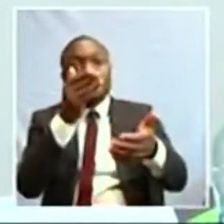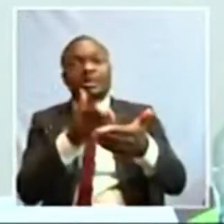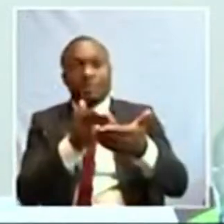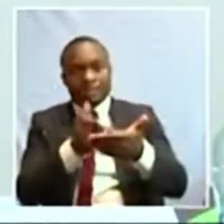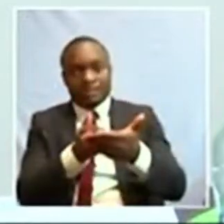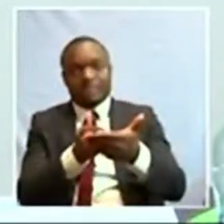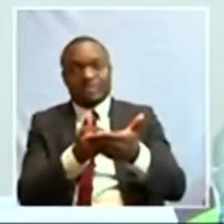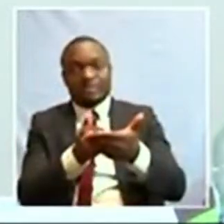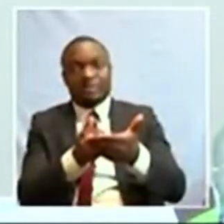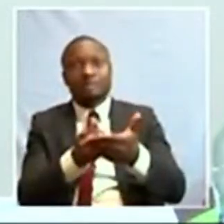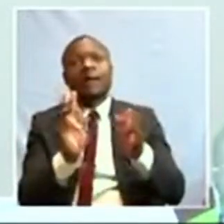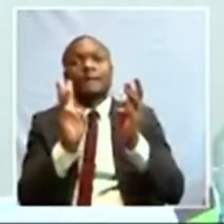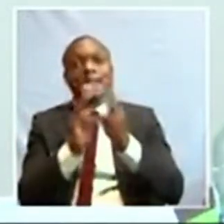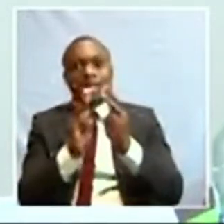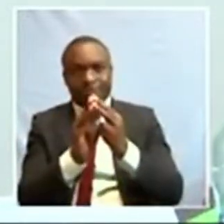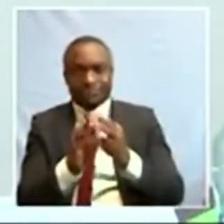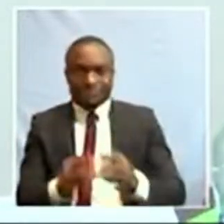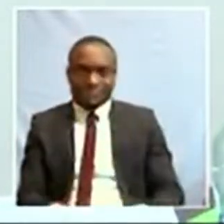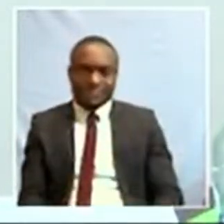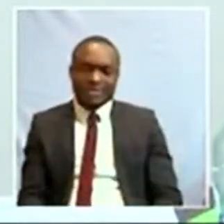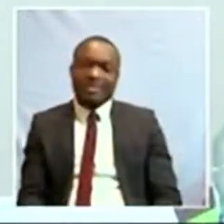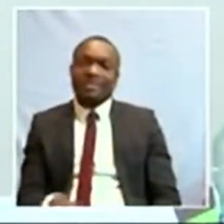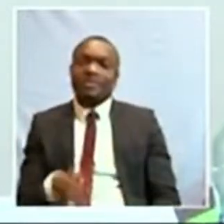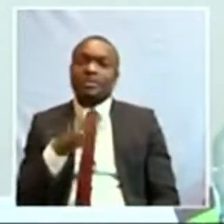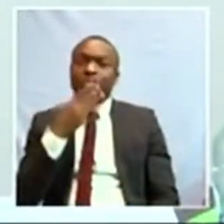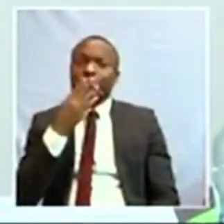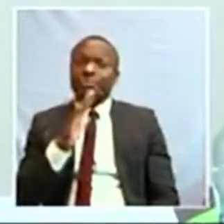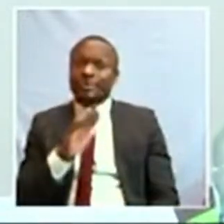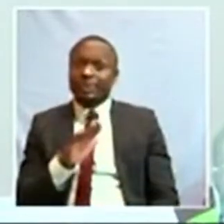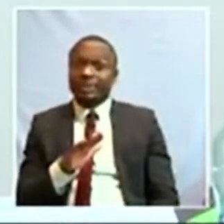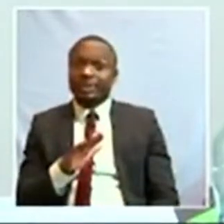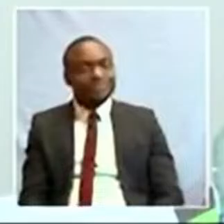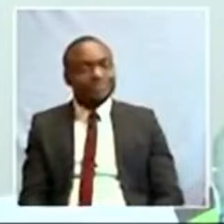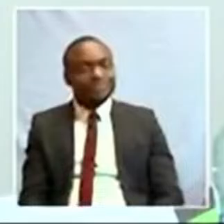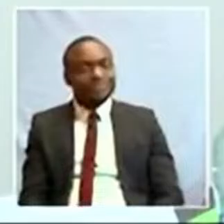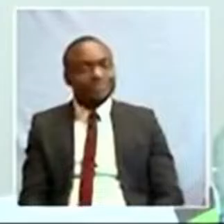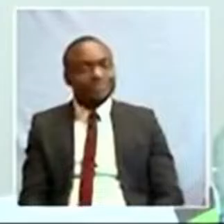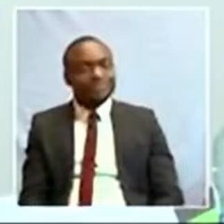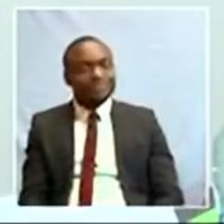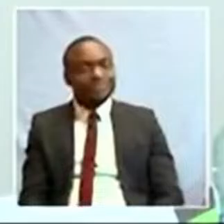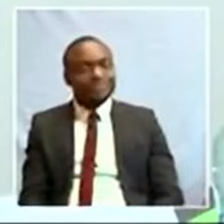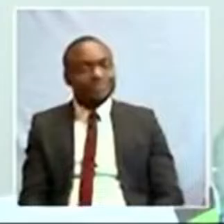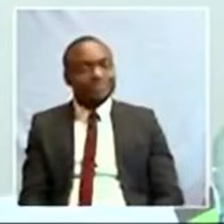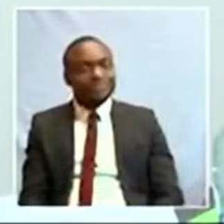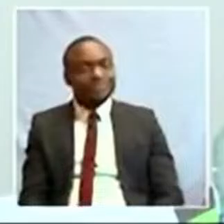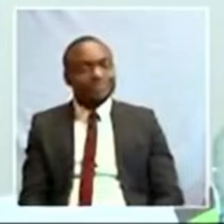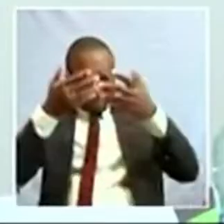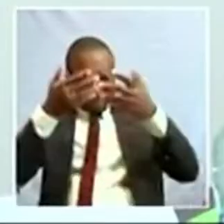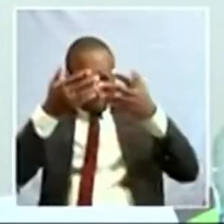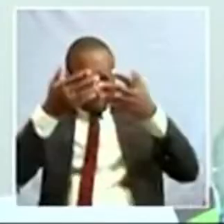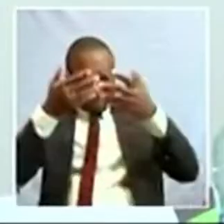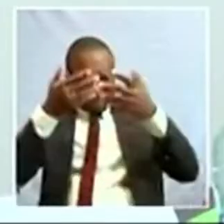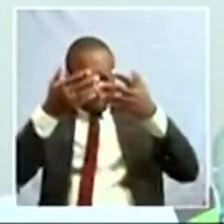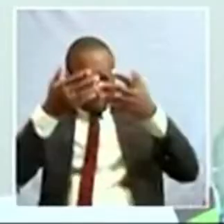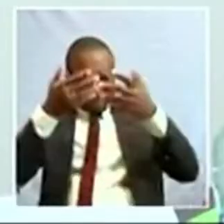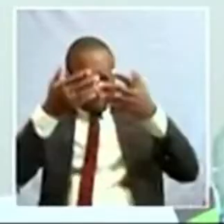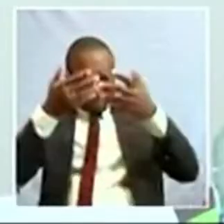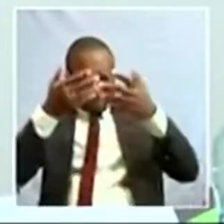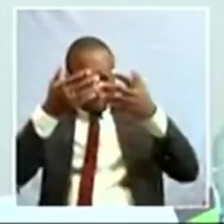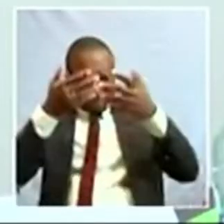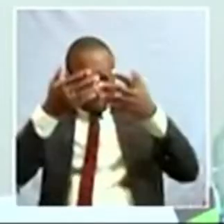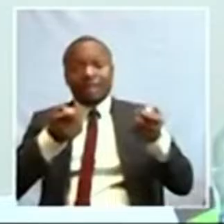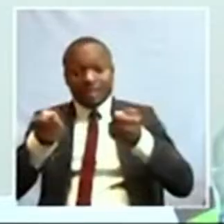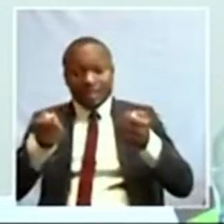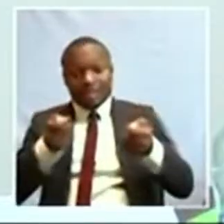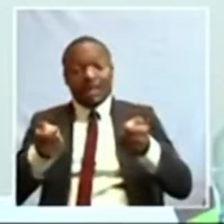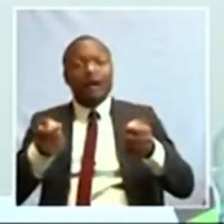unacceptable that somebody who's employed as a transport government is losing money. If the car was insured,